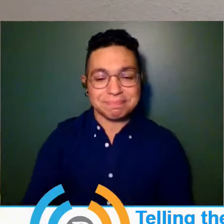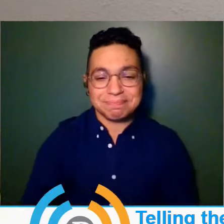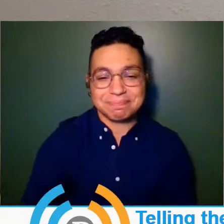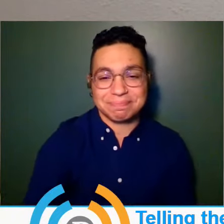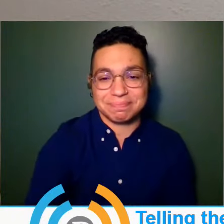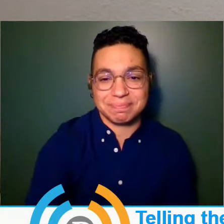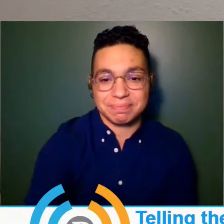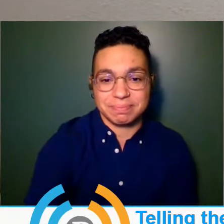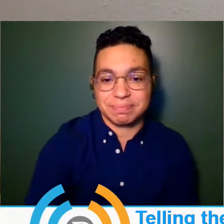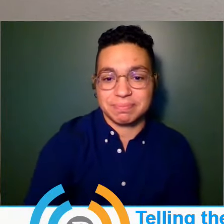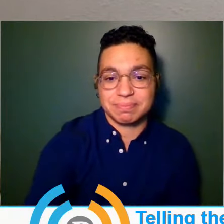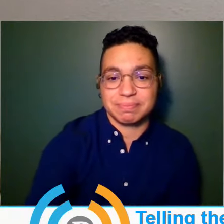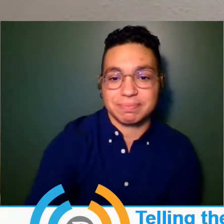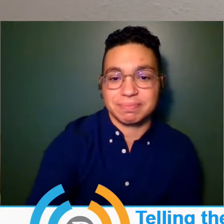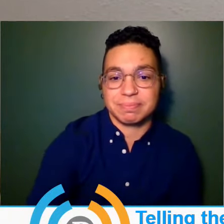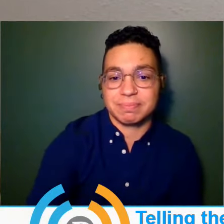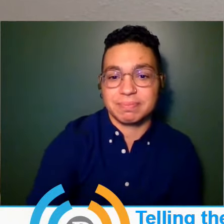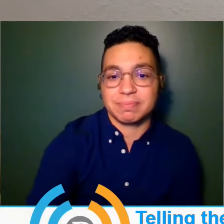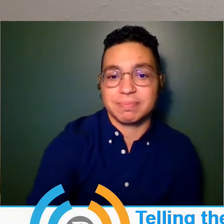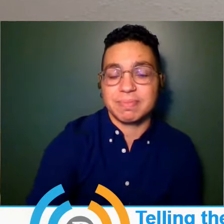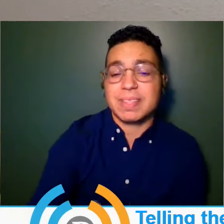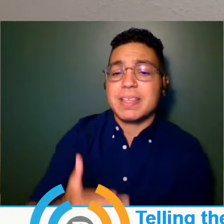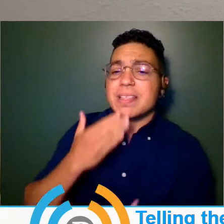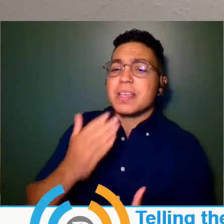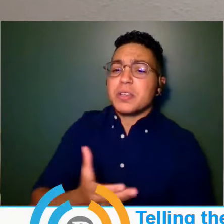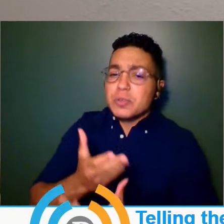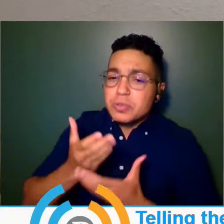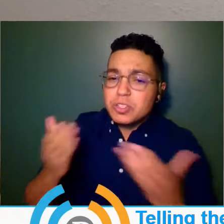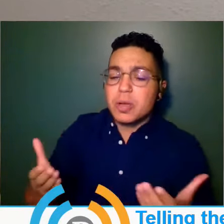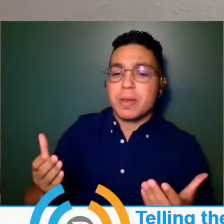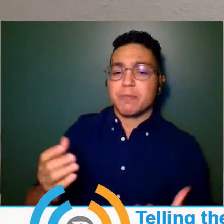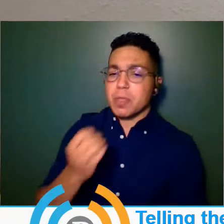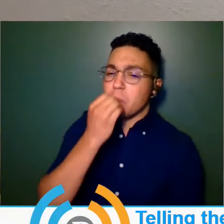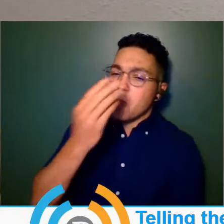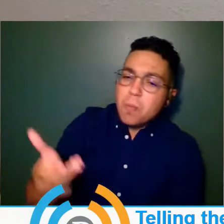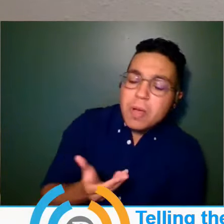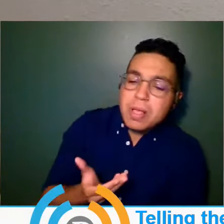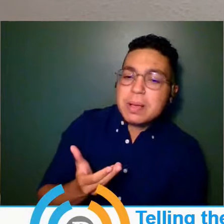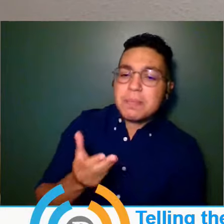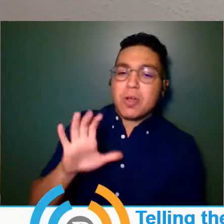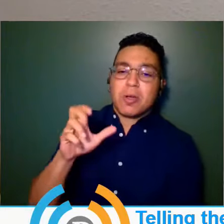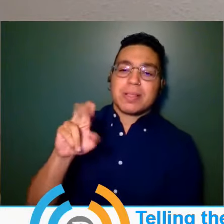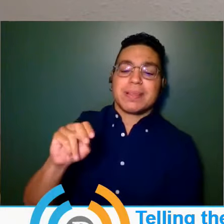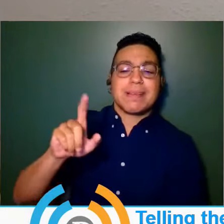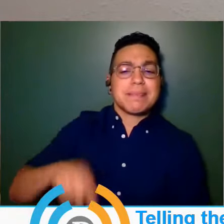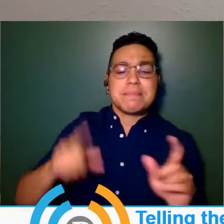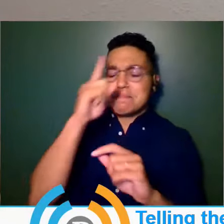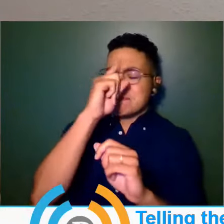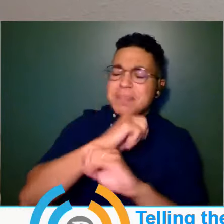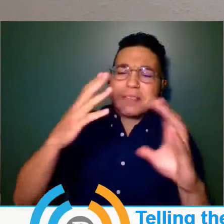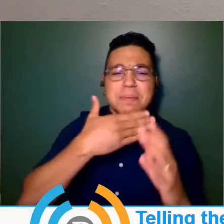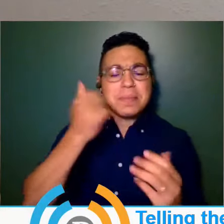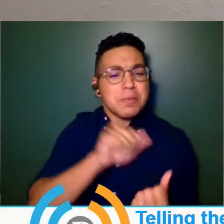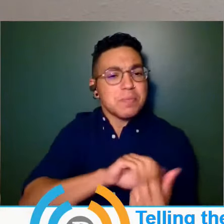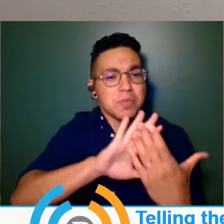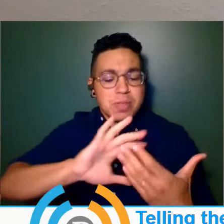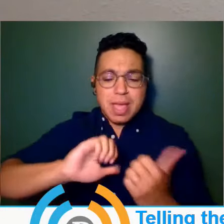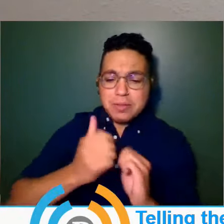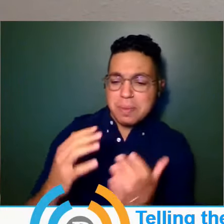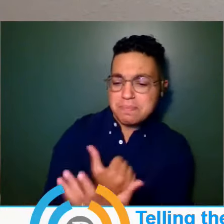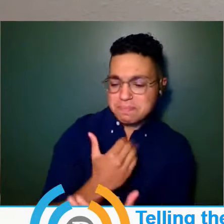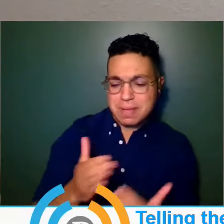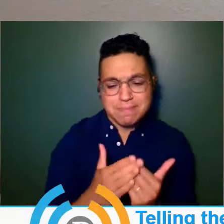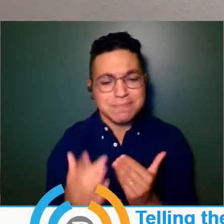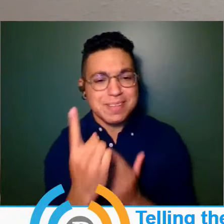Thank you so much for the warm welcome, Colin. I can't imagine a better way to spend the next hour than to be